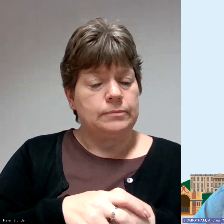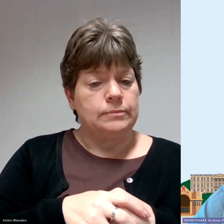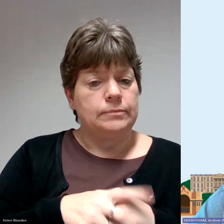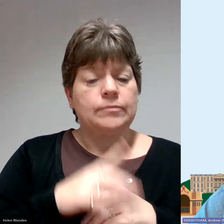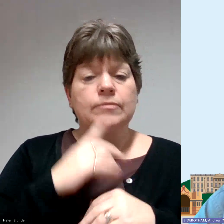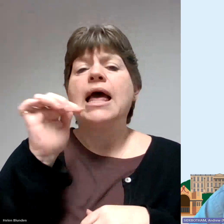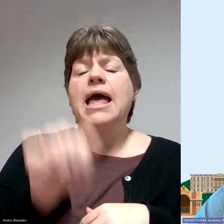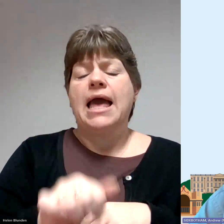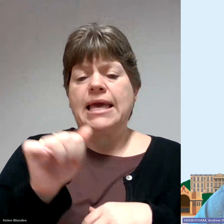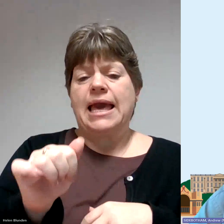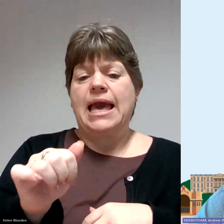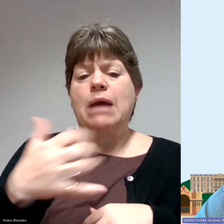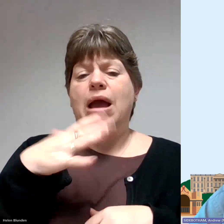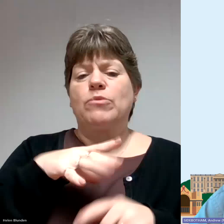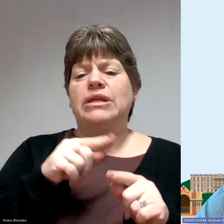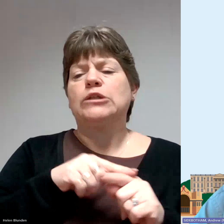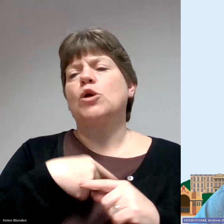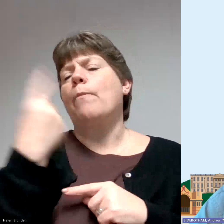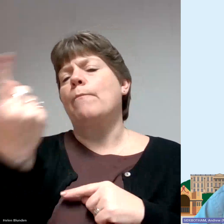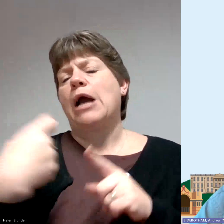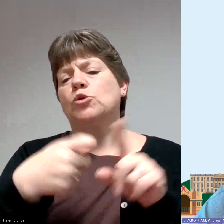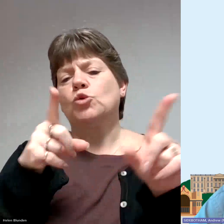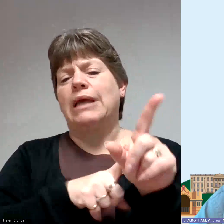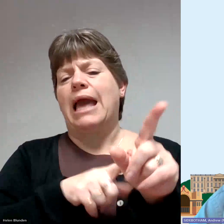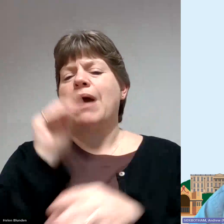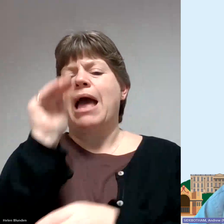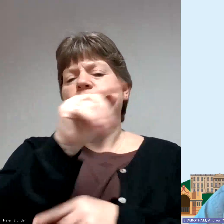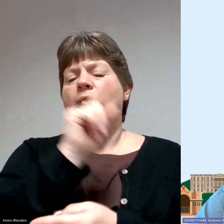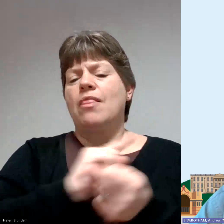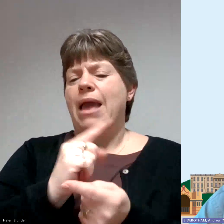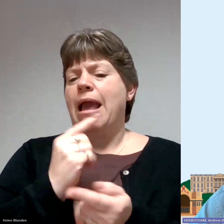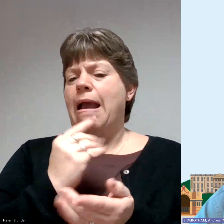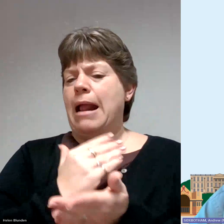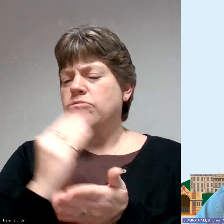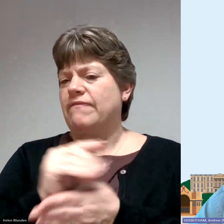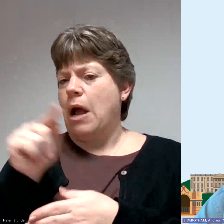Yeah, we probably need to go back to Kay maybe outside the meeting and just clarify